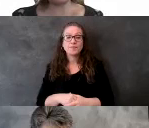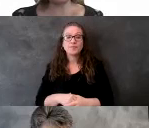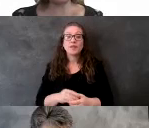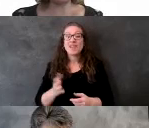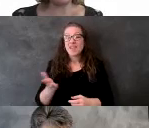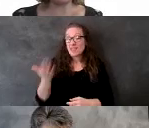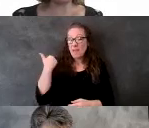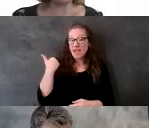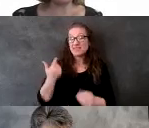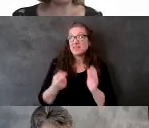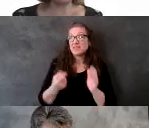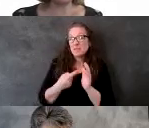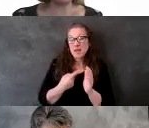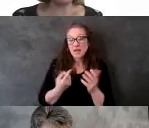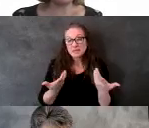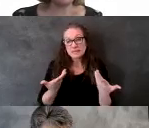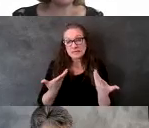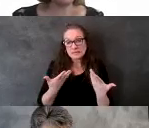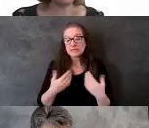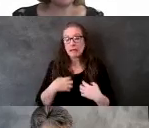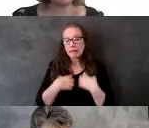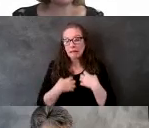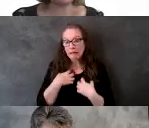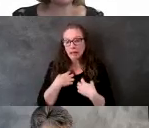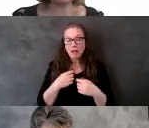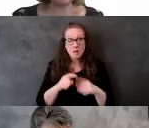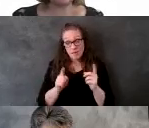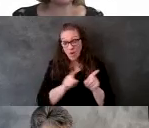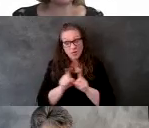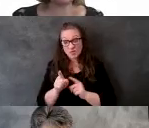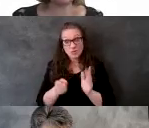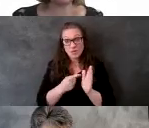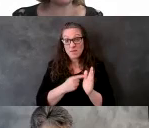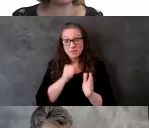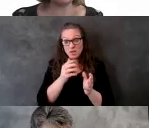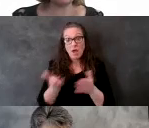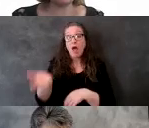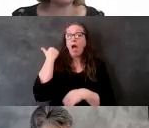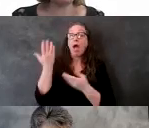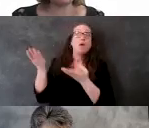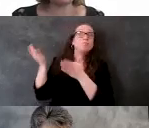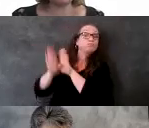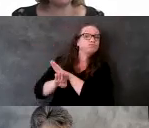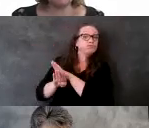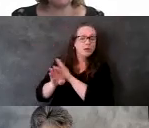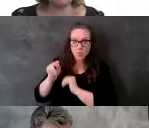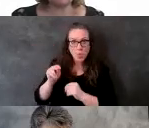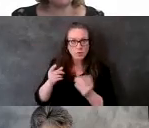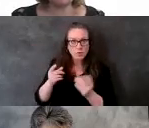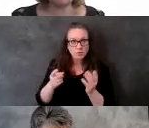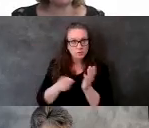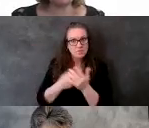isn't necessarily past. A lot of the things that I'm going to share in this slide are things that may still be going